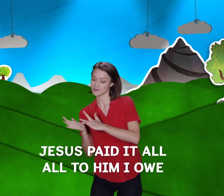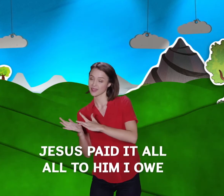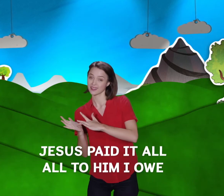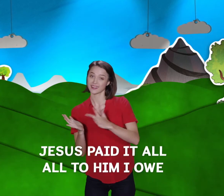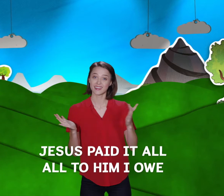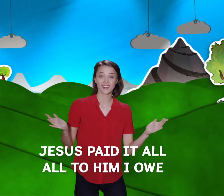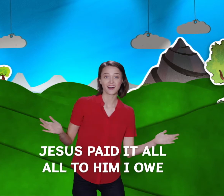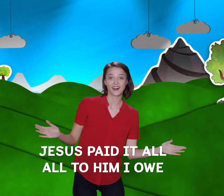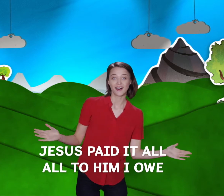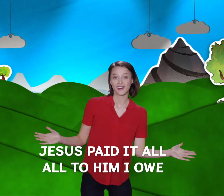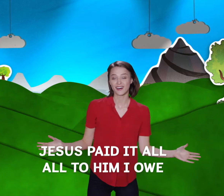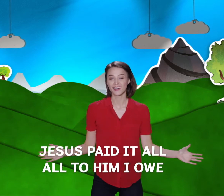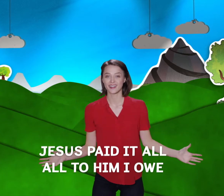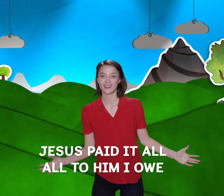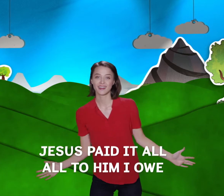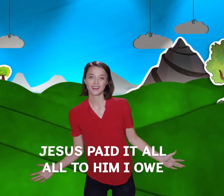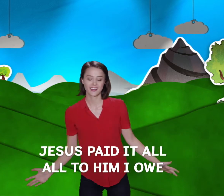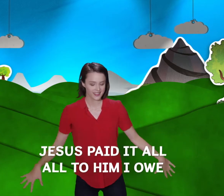Jesus paid it